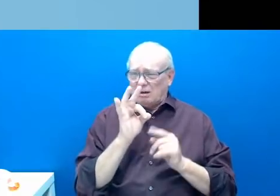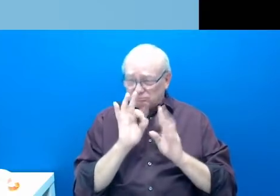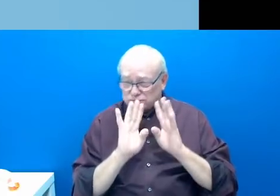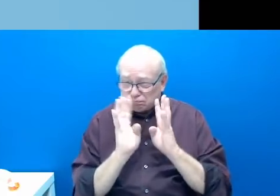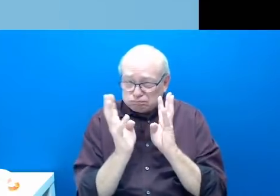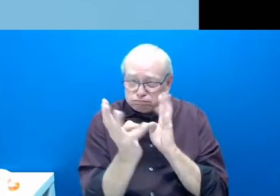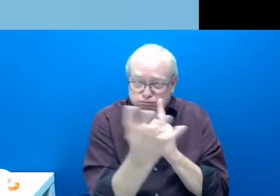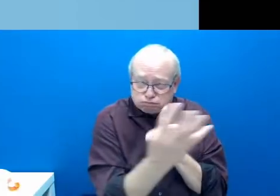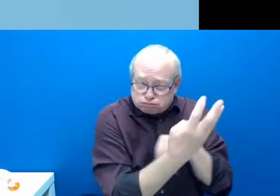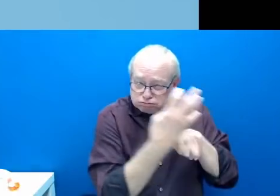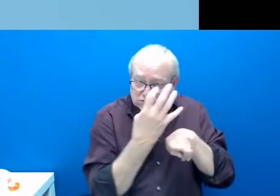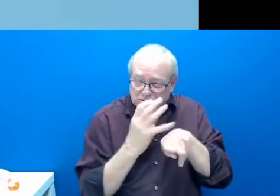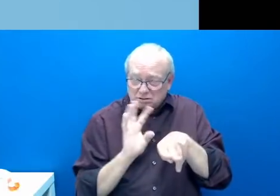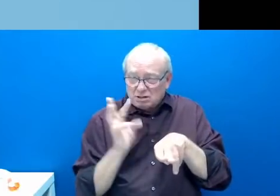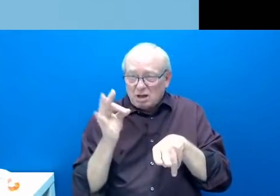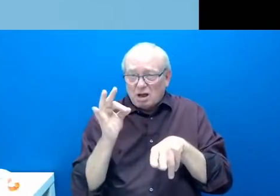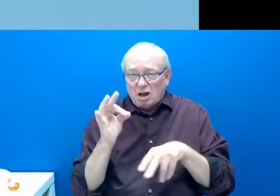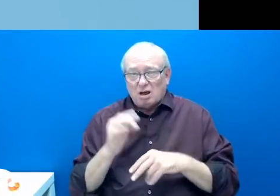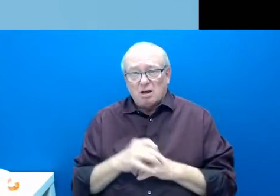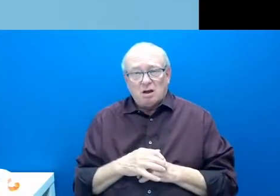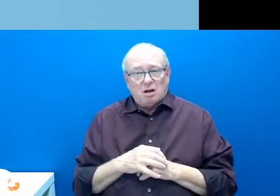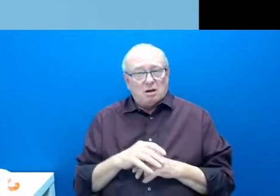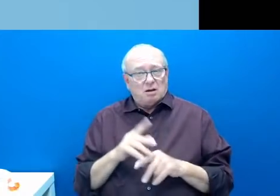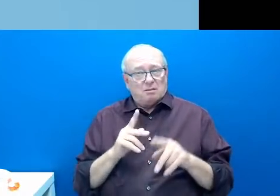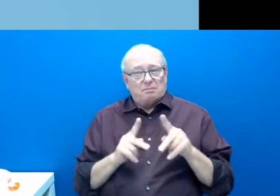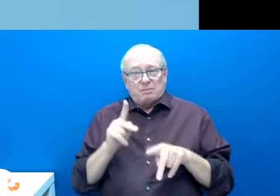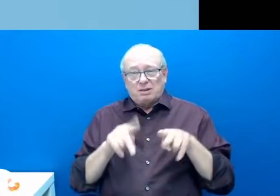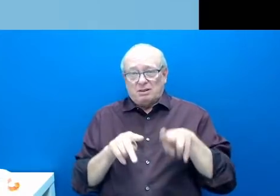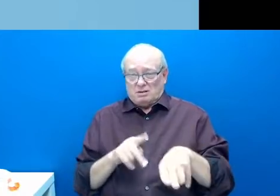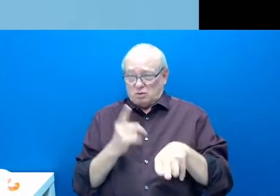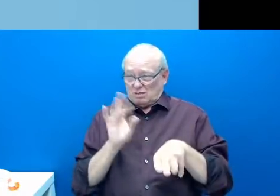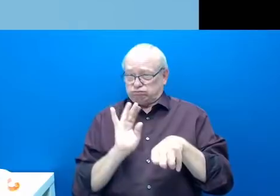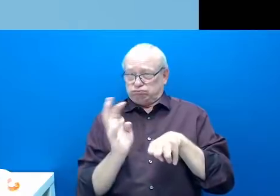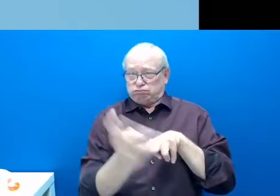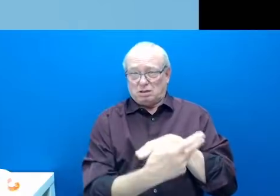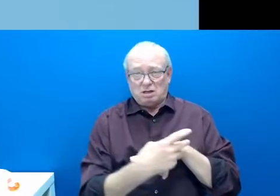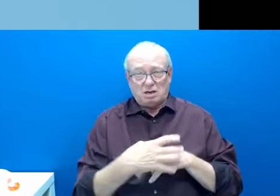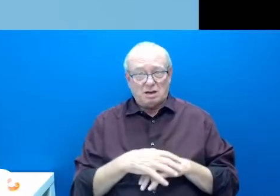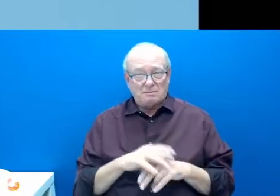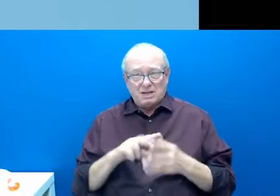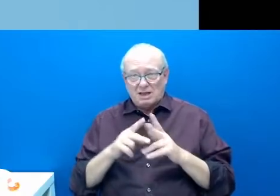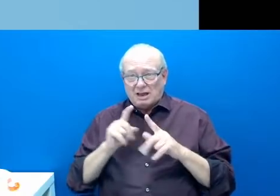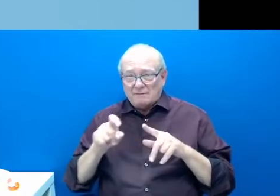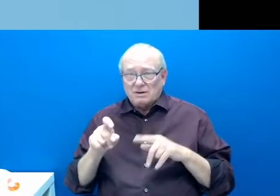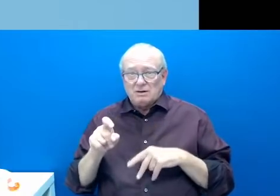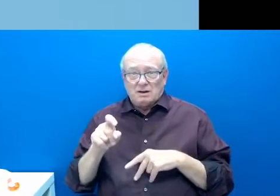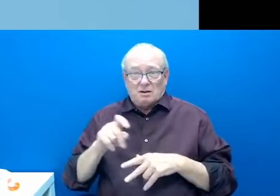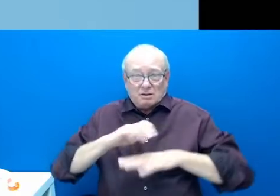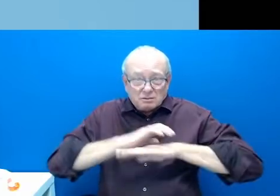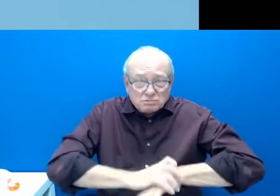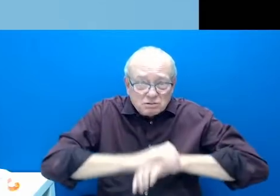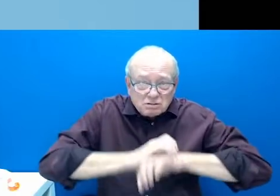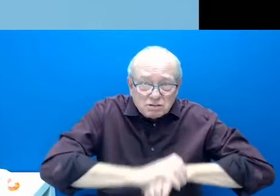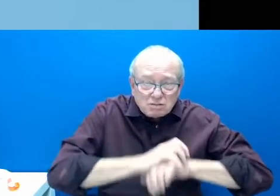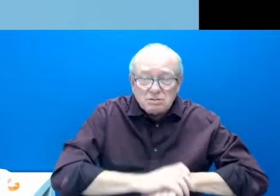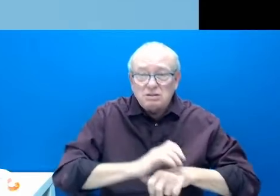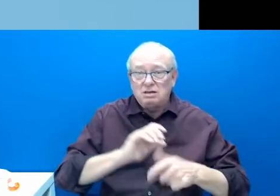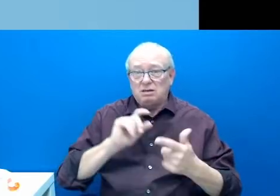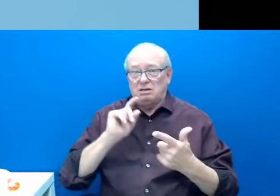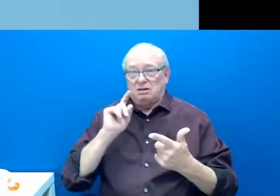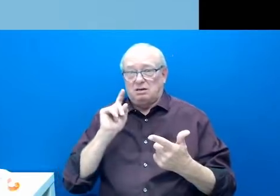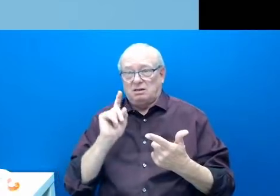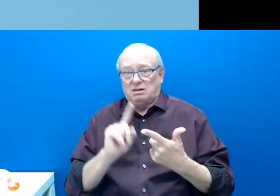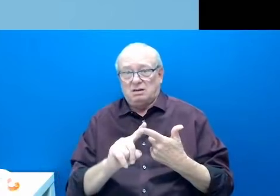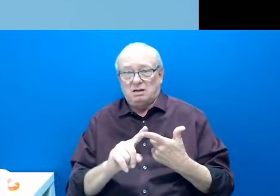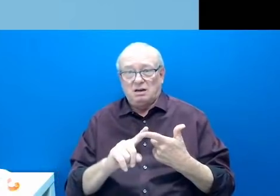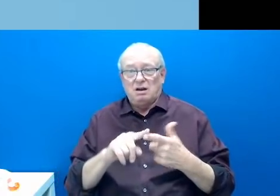And, it really is something that you need different people switching off doing chest compressions. You have a respiratory therapist at the head of